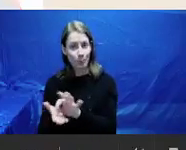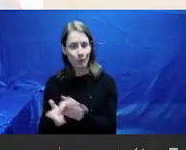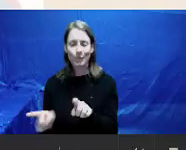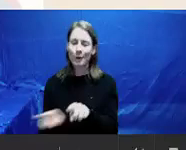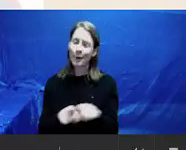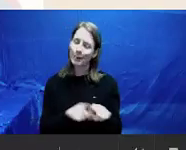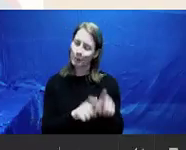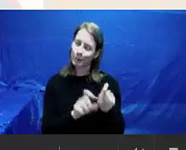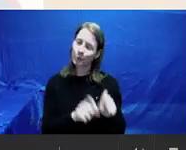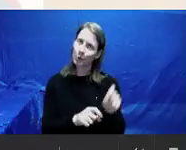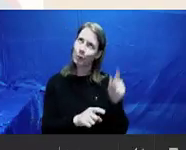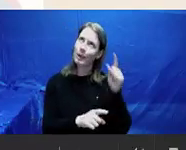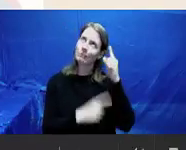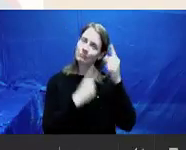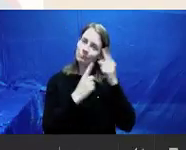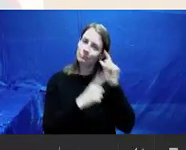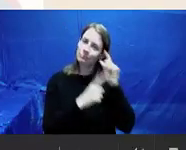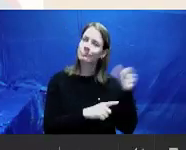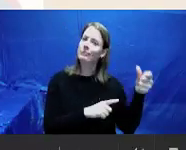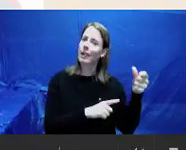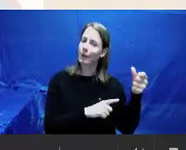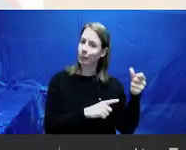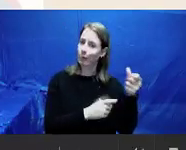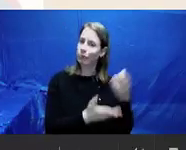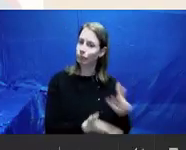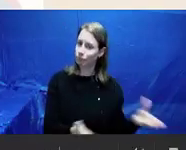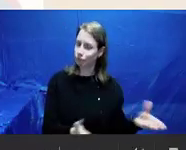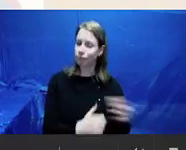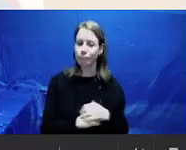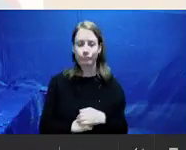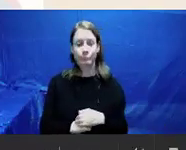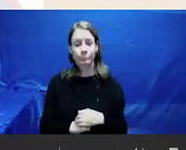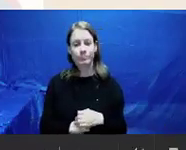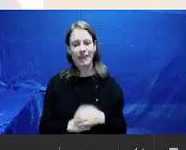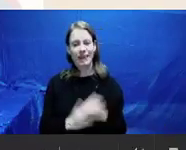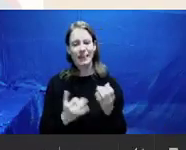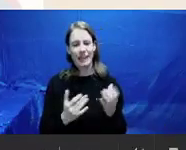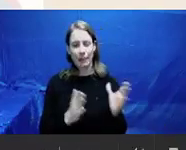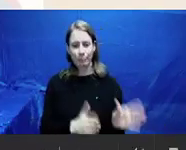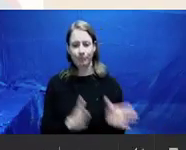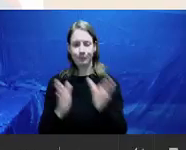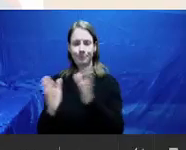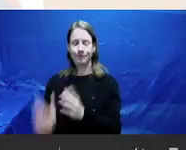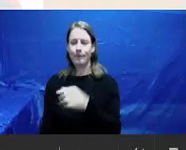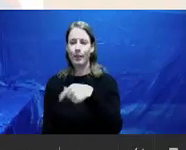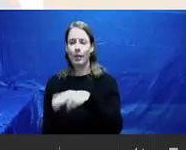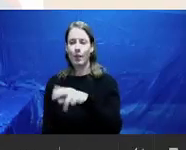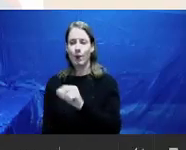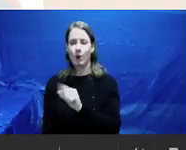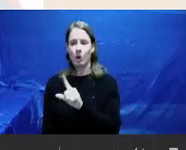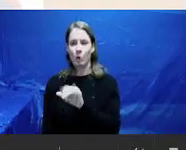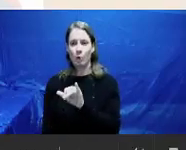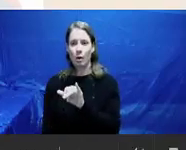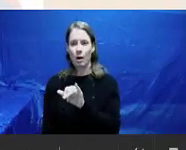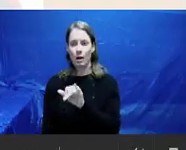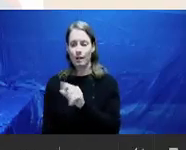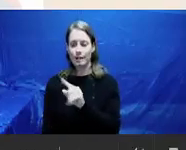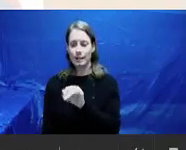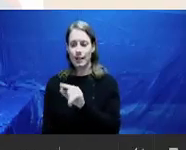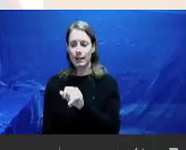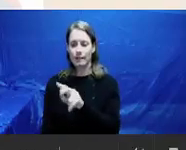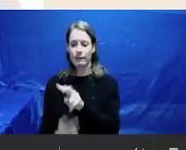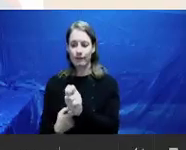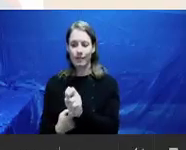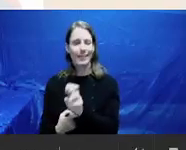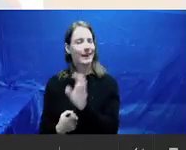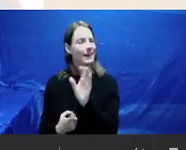And the qualitative is kind of in reference to what I was just talking about. This is the human reader. This is the components of